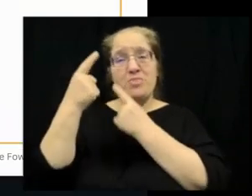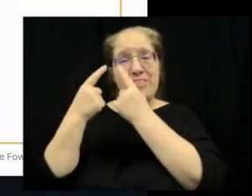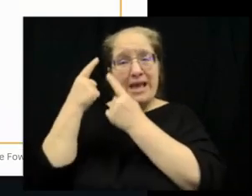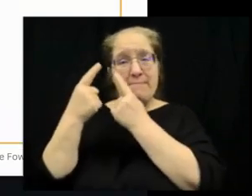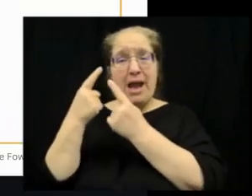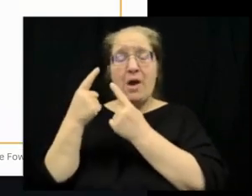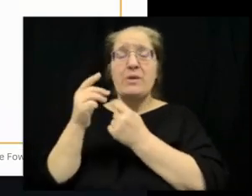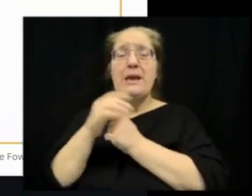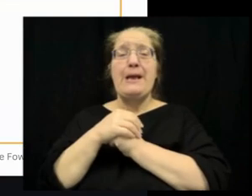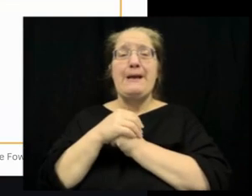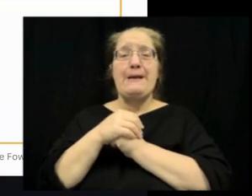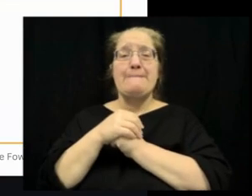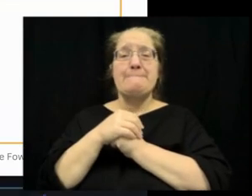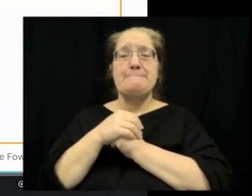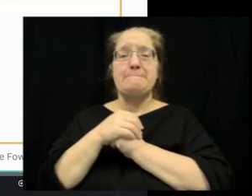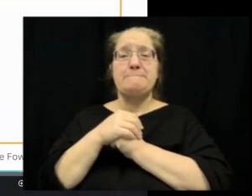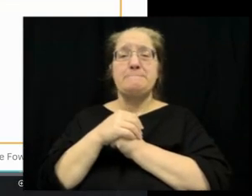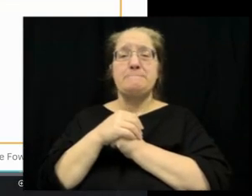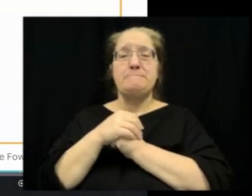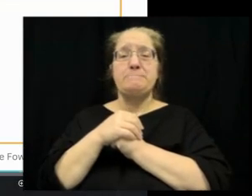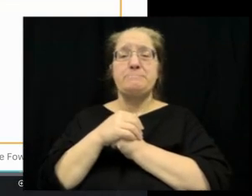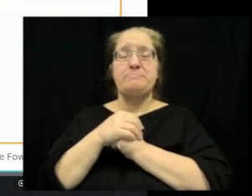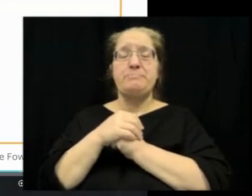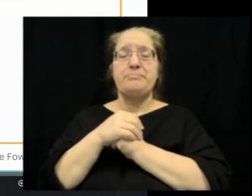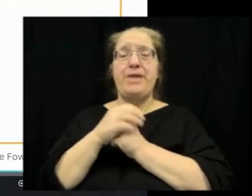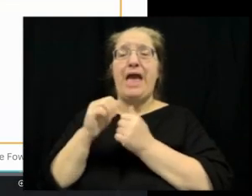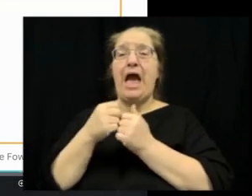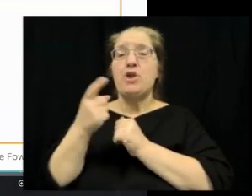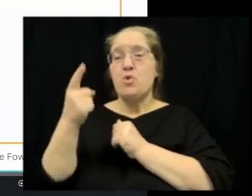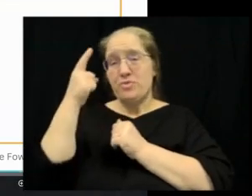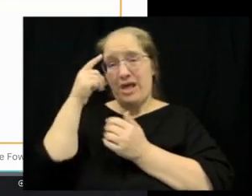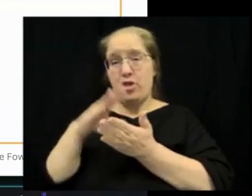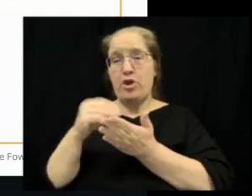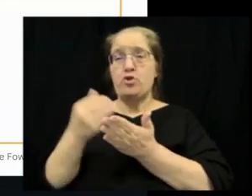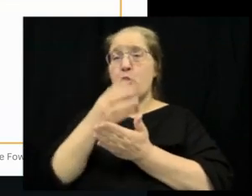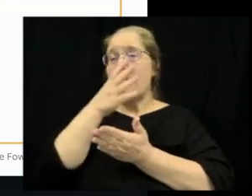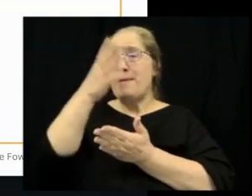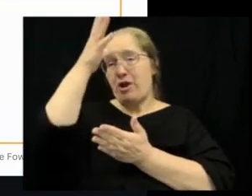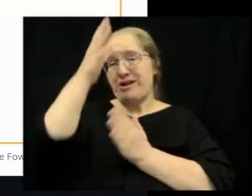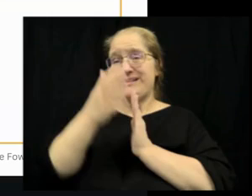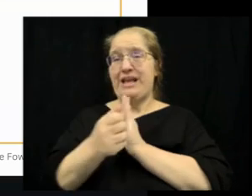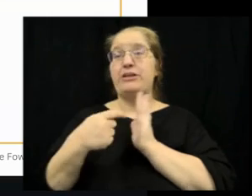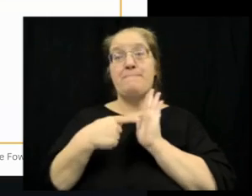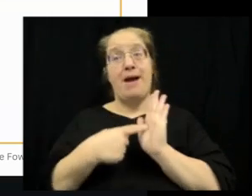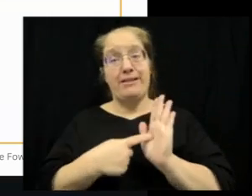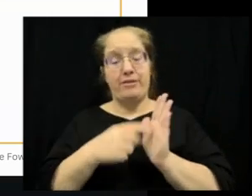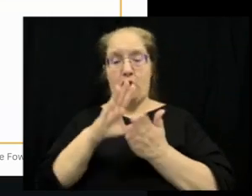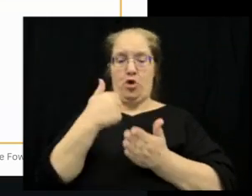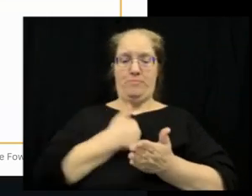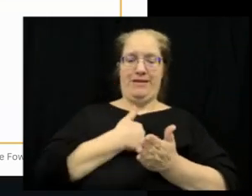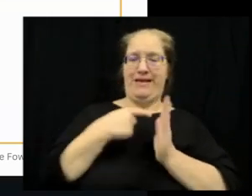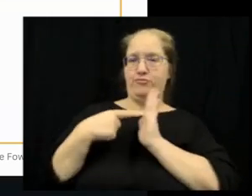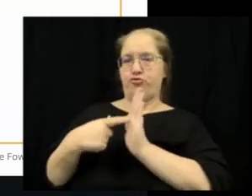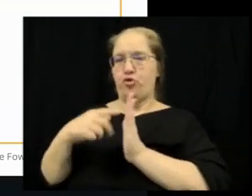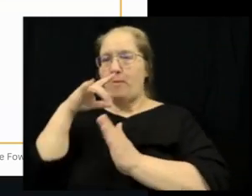parent, how do you think that learning these new parenting skills and modeling them, learning them yourself, modeling them for